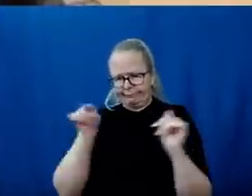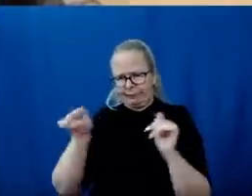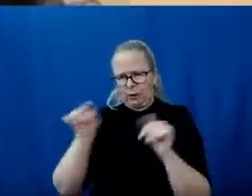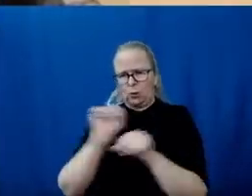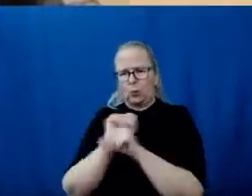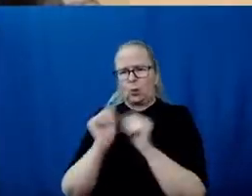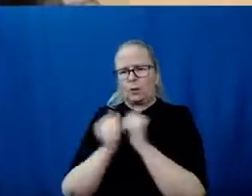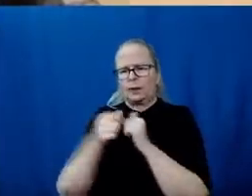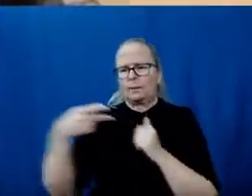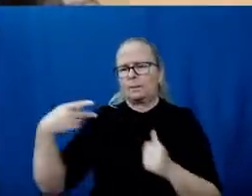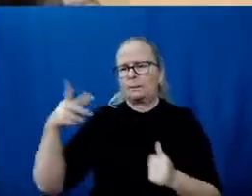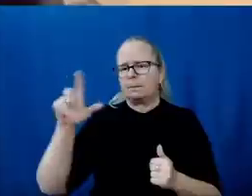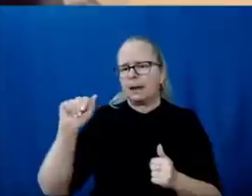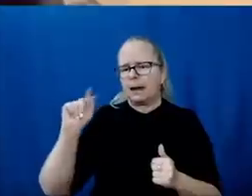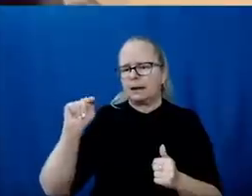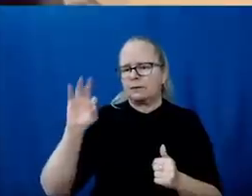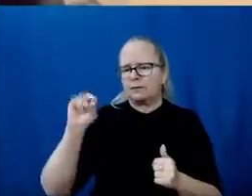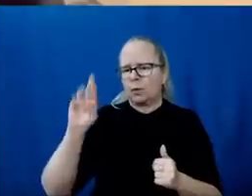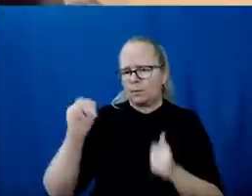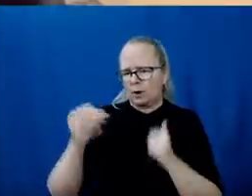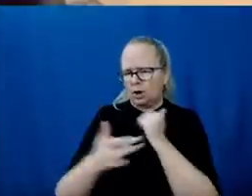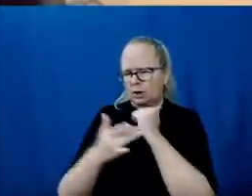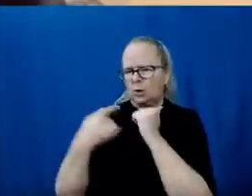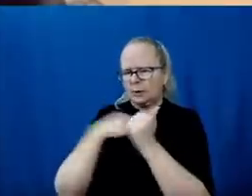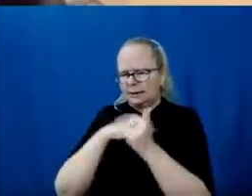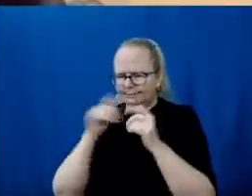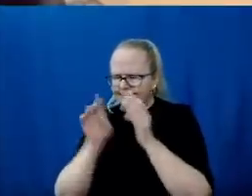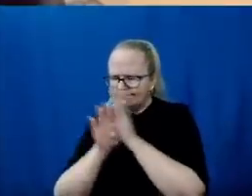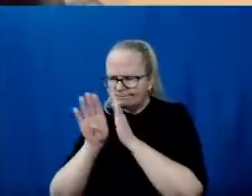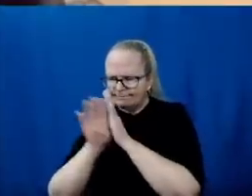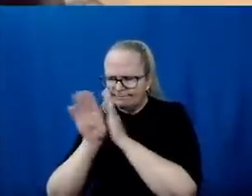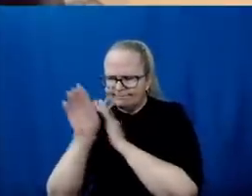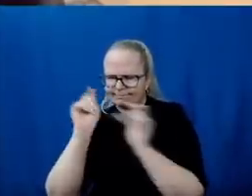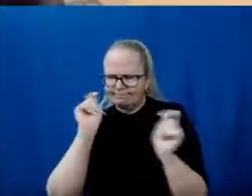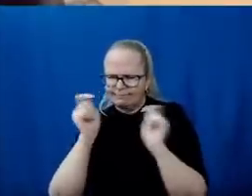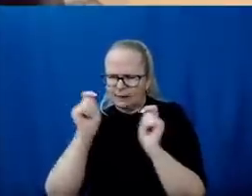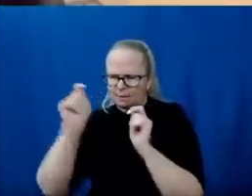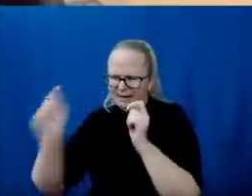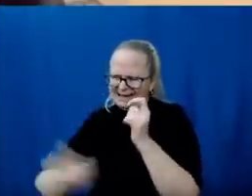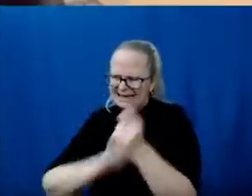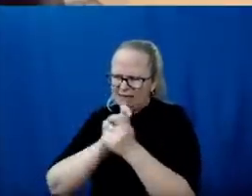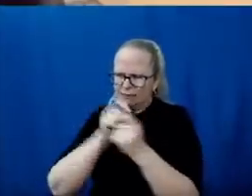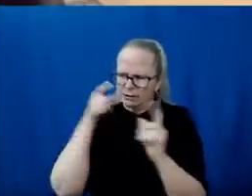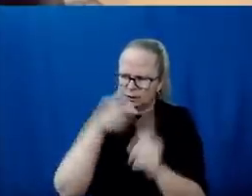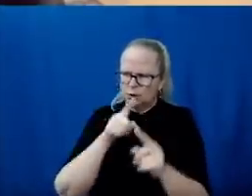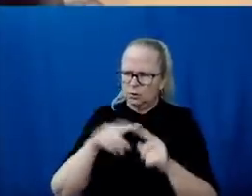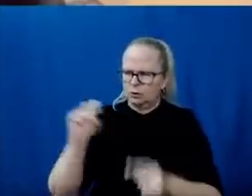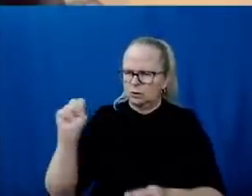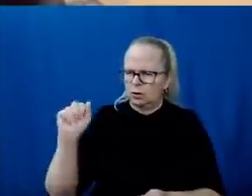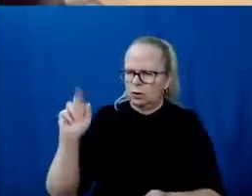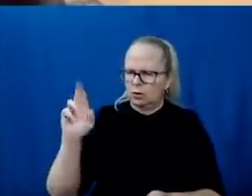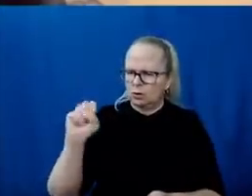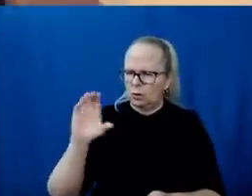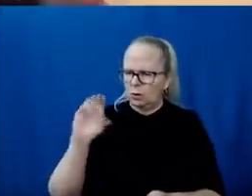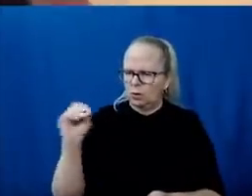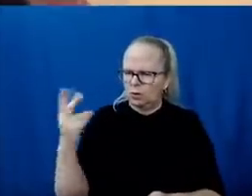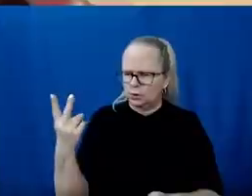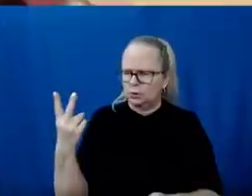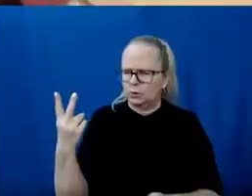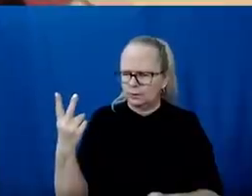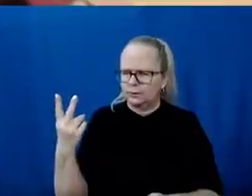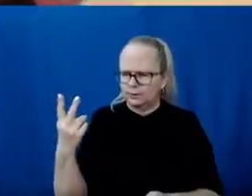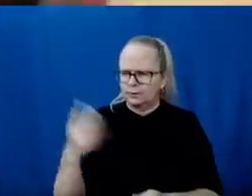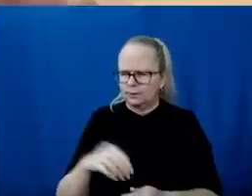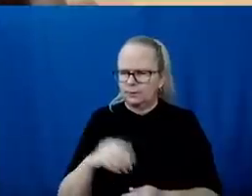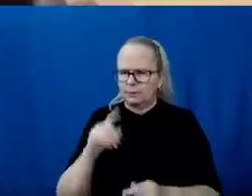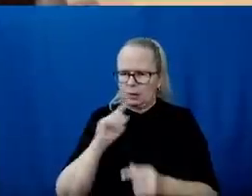is work with a platform technology that we've adapted specifically for SARS-CoV-2, but its potential is near unlimited.